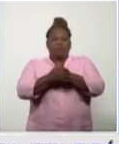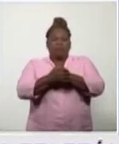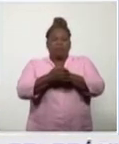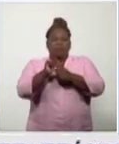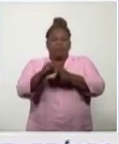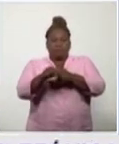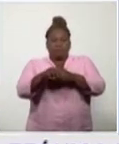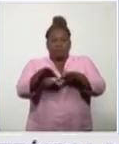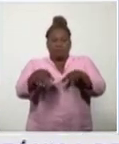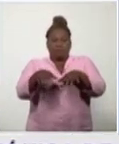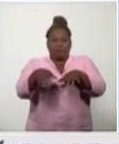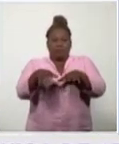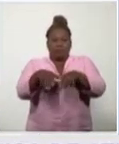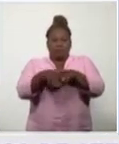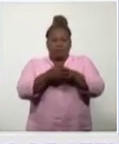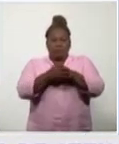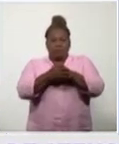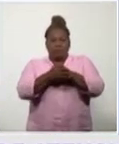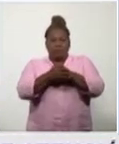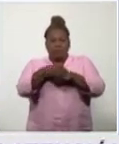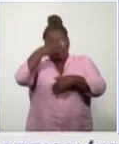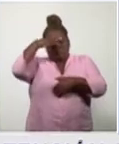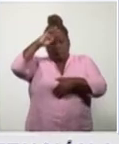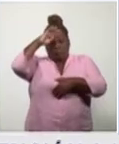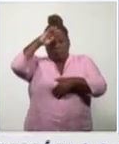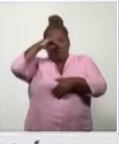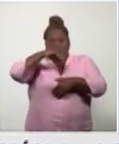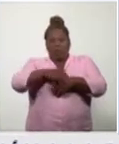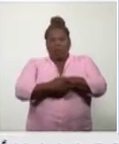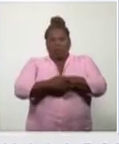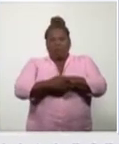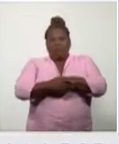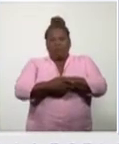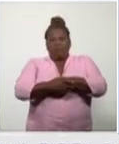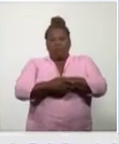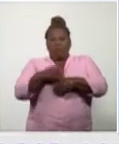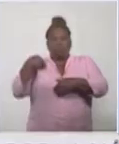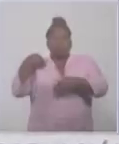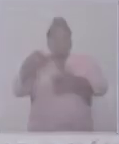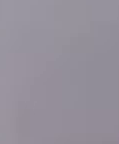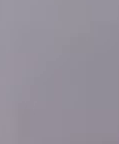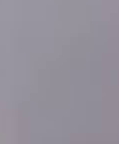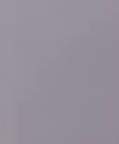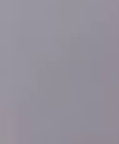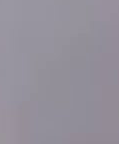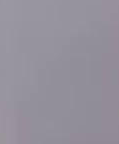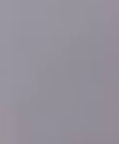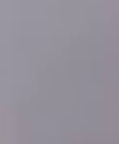country and in the world as of 12 o'clock last night.